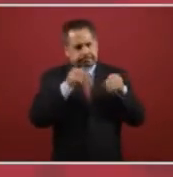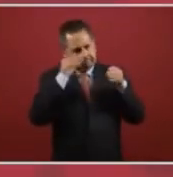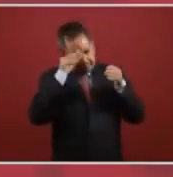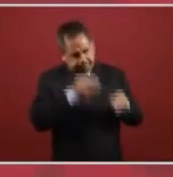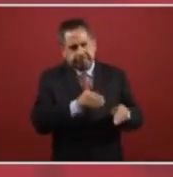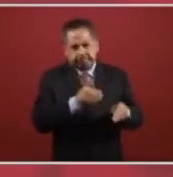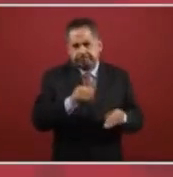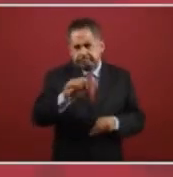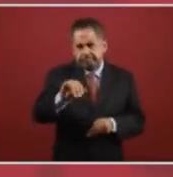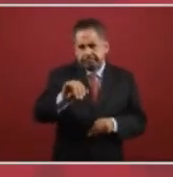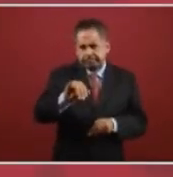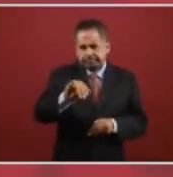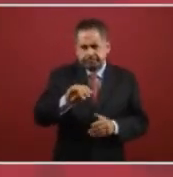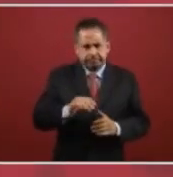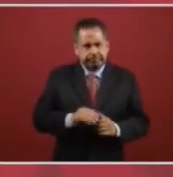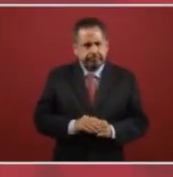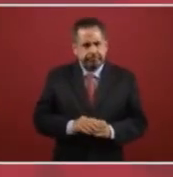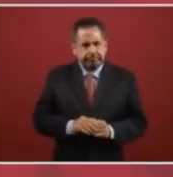problem